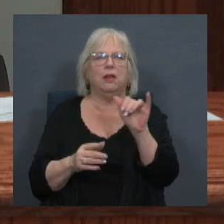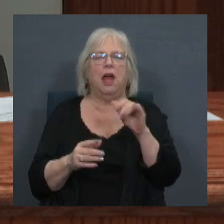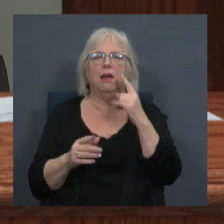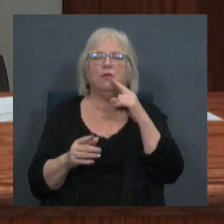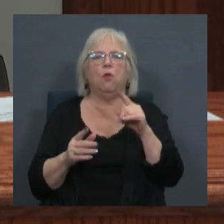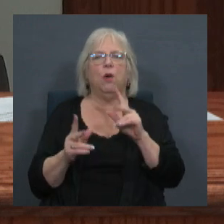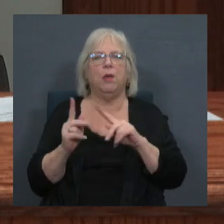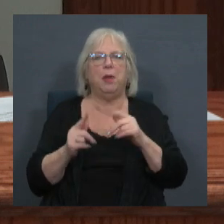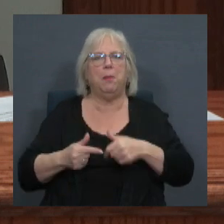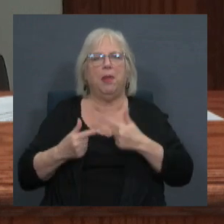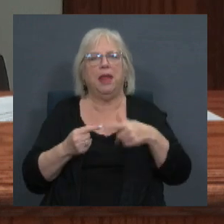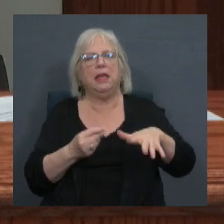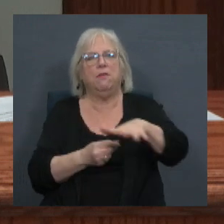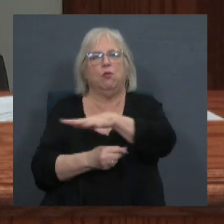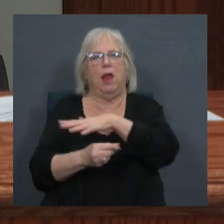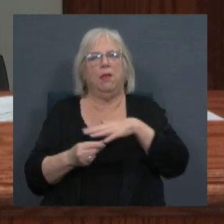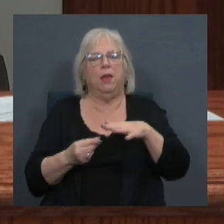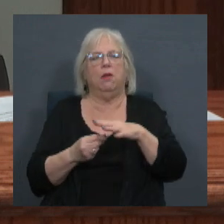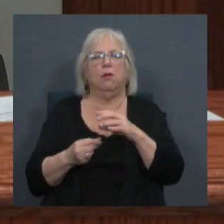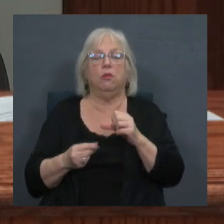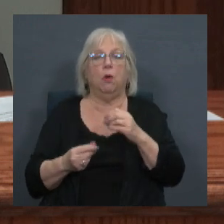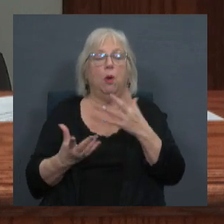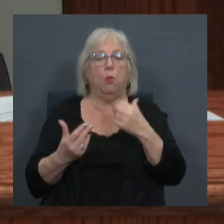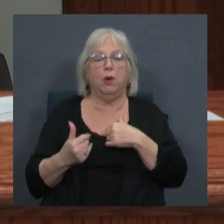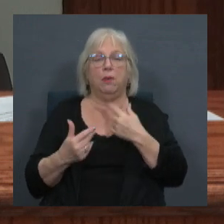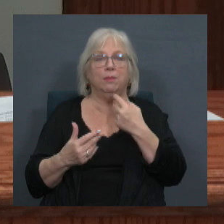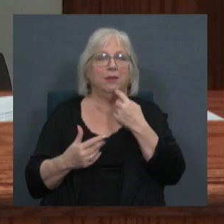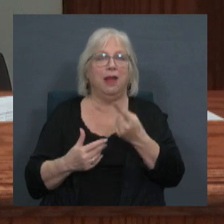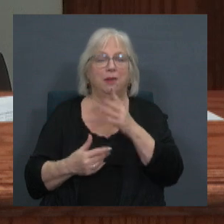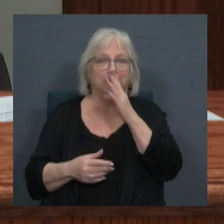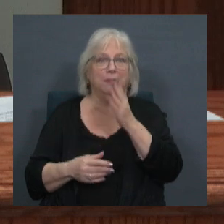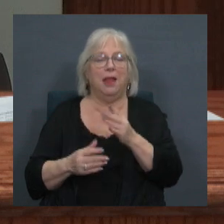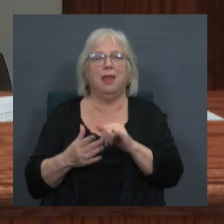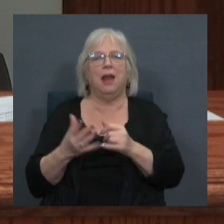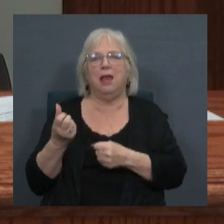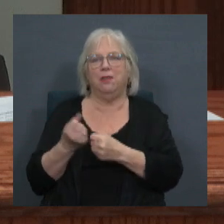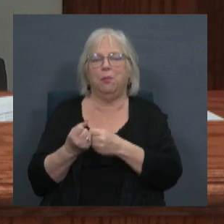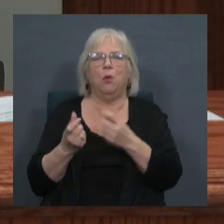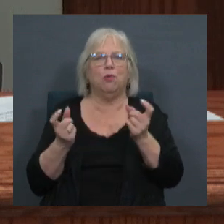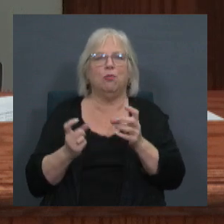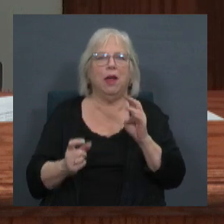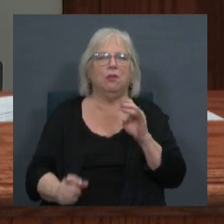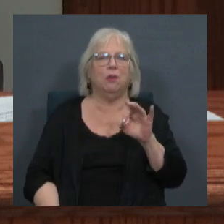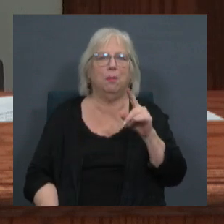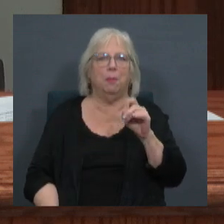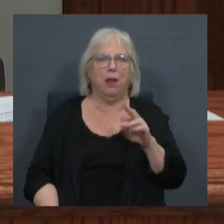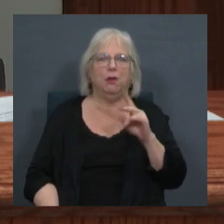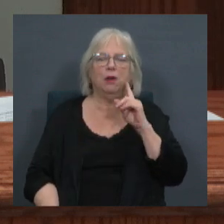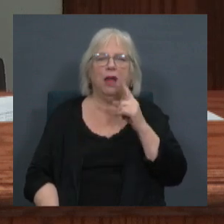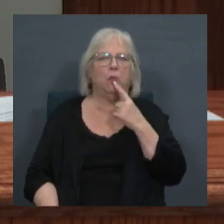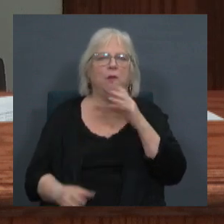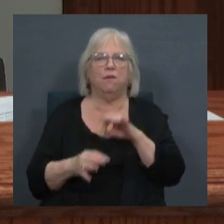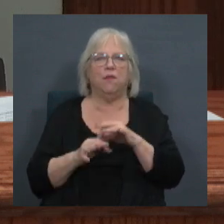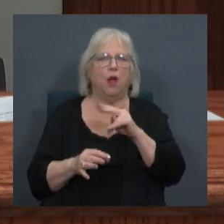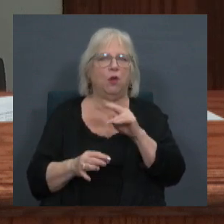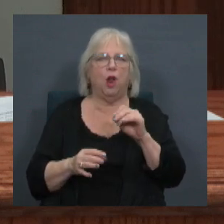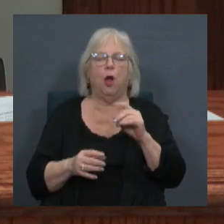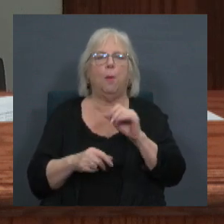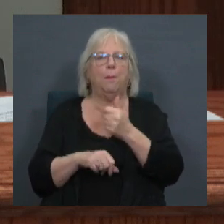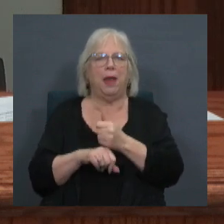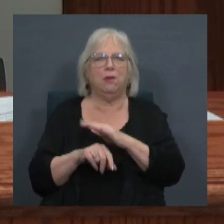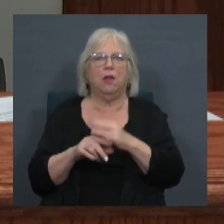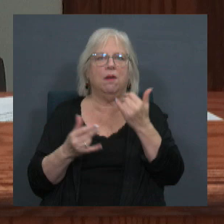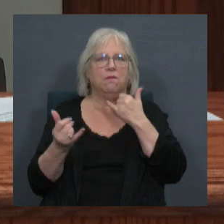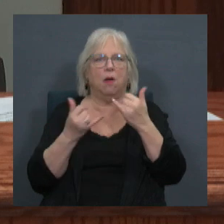residents. So I just want to be upfront that I'm support Director Miller, and I'll be voting no on this one as well, based on the phone calls that